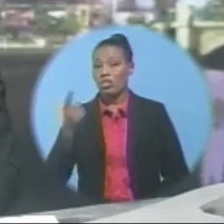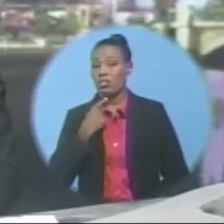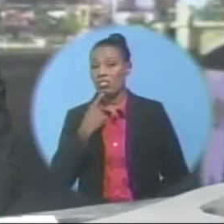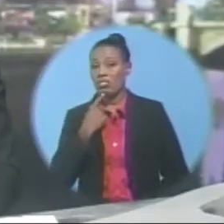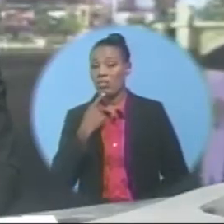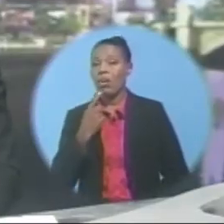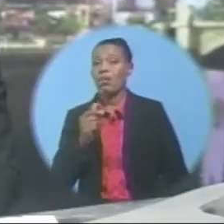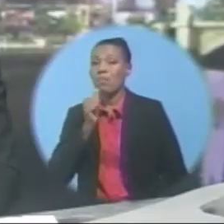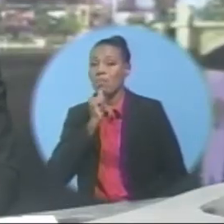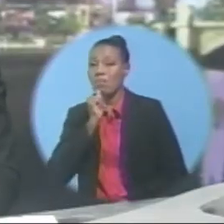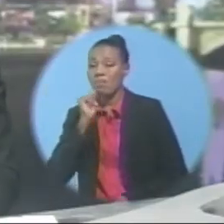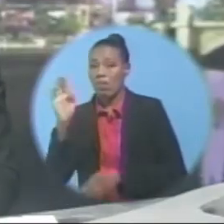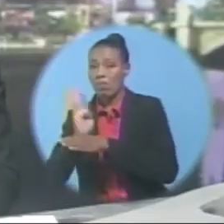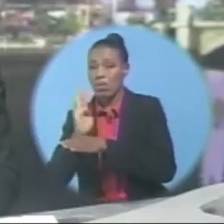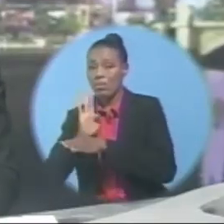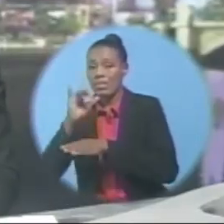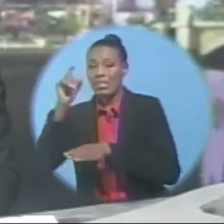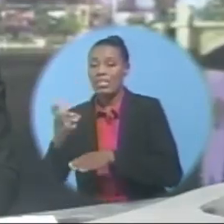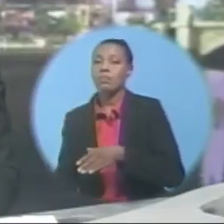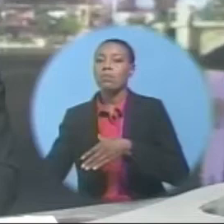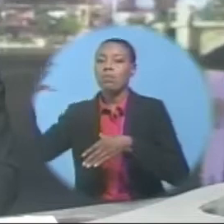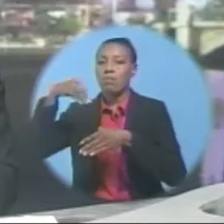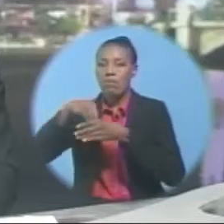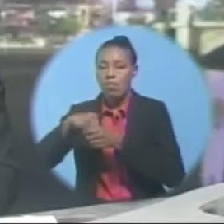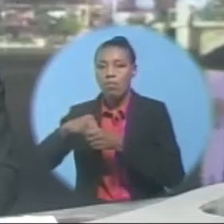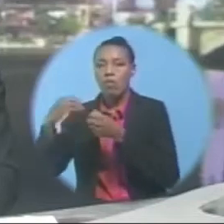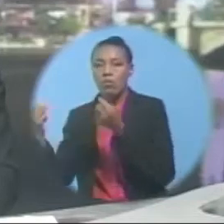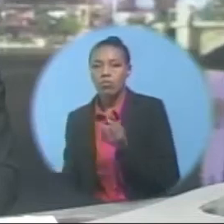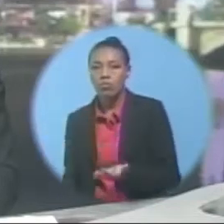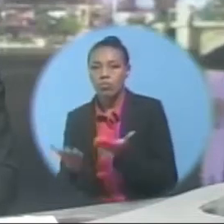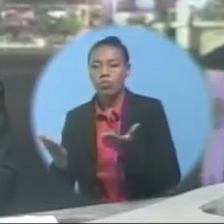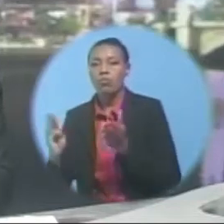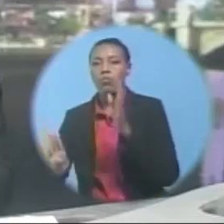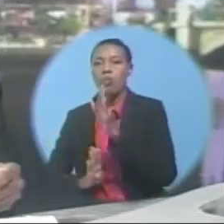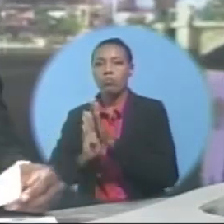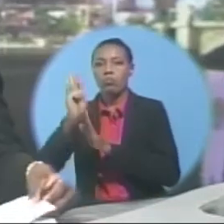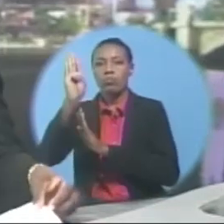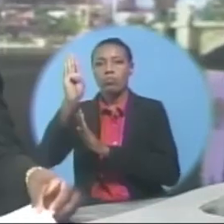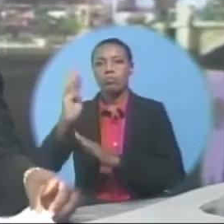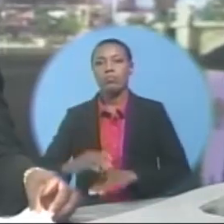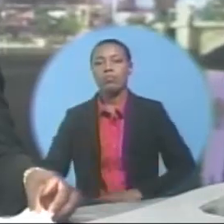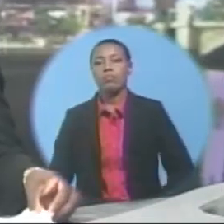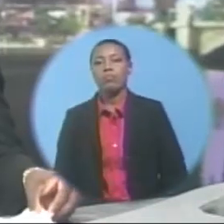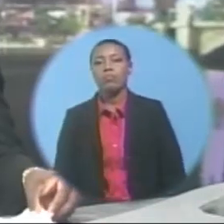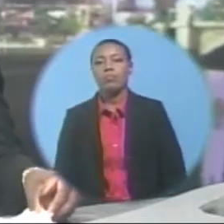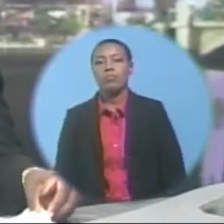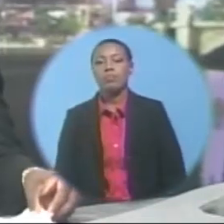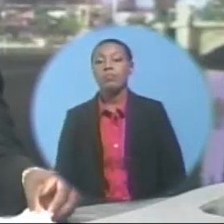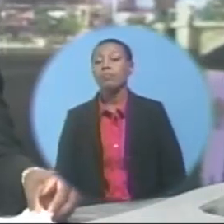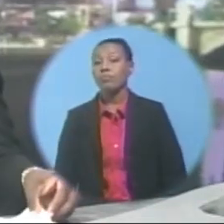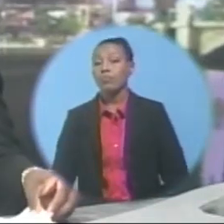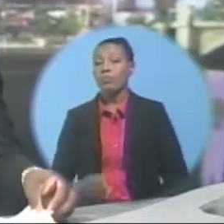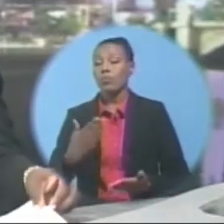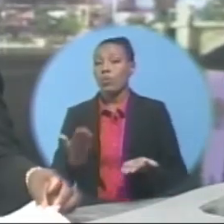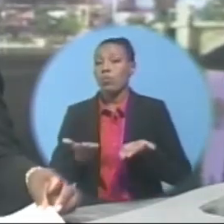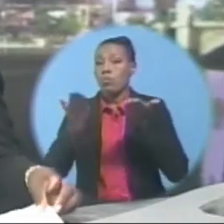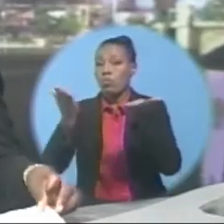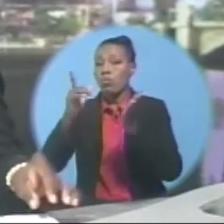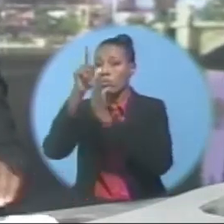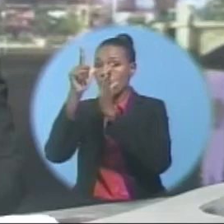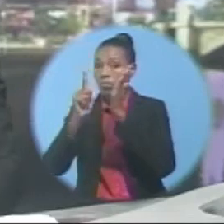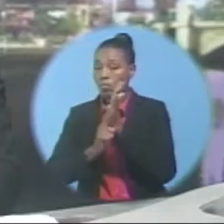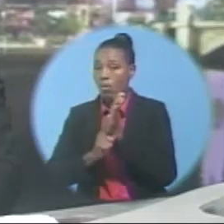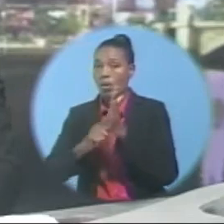Dukaran says the private sector has to be the engine of growth in Barbados. Proposed legislation addressing